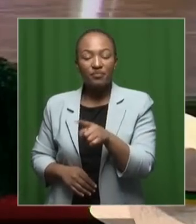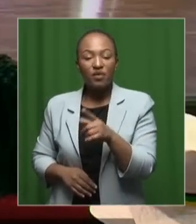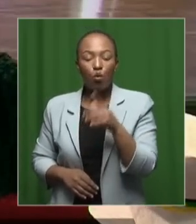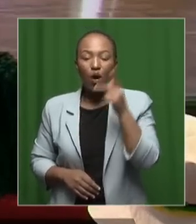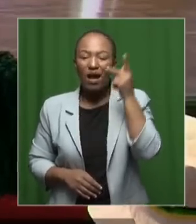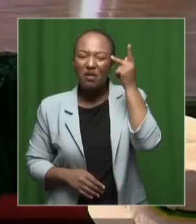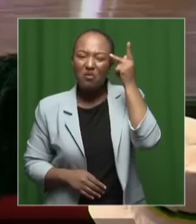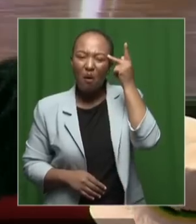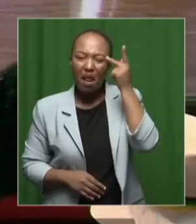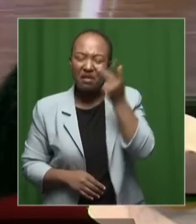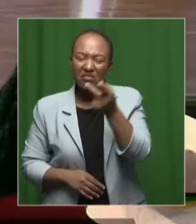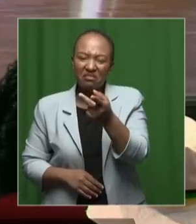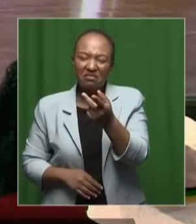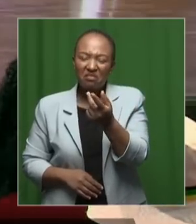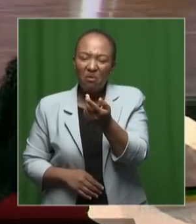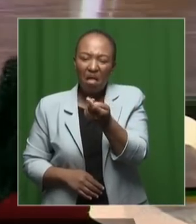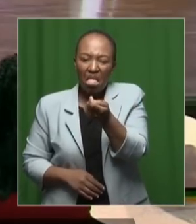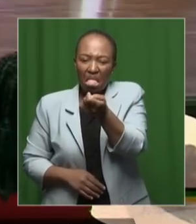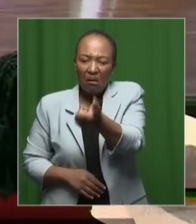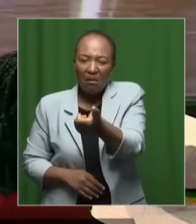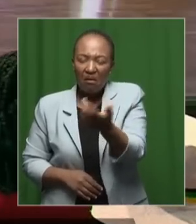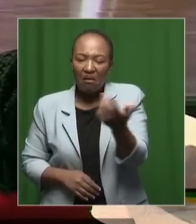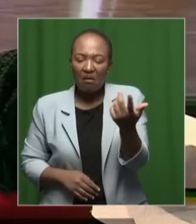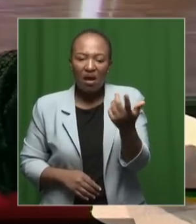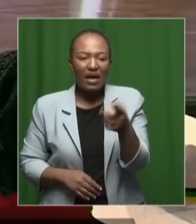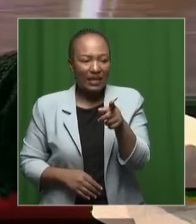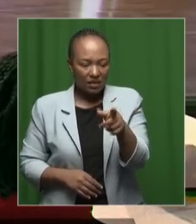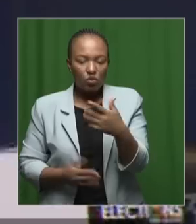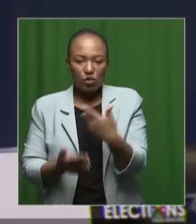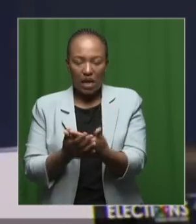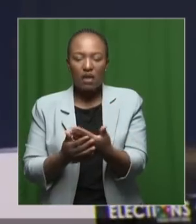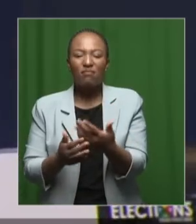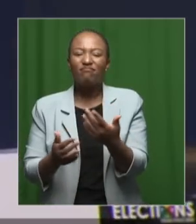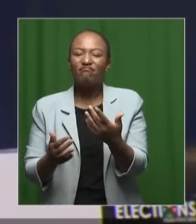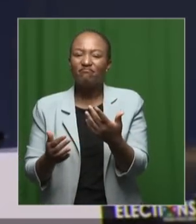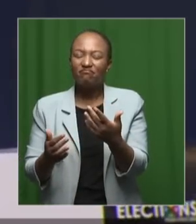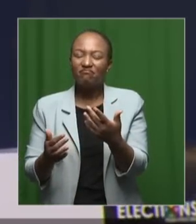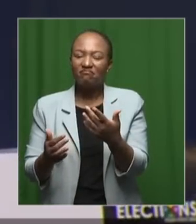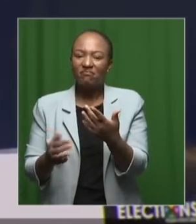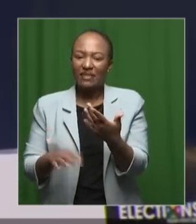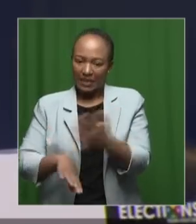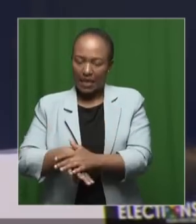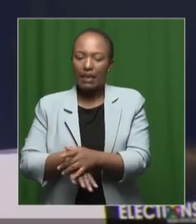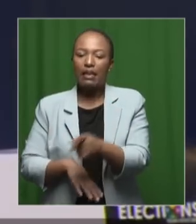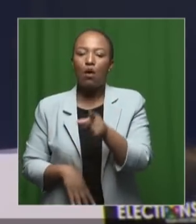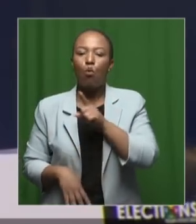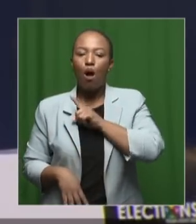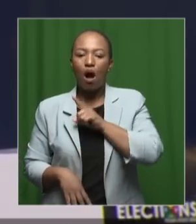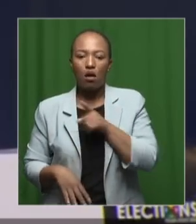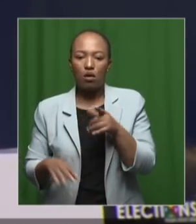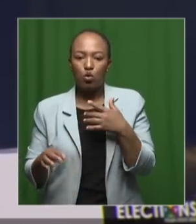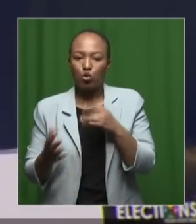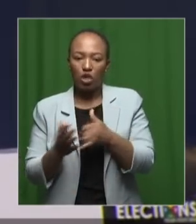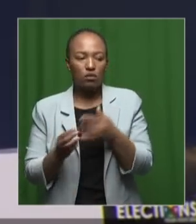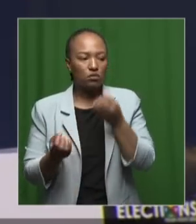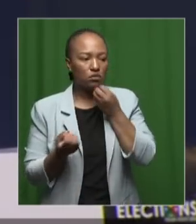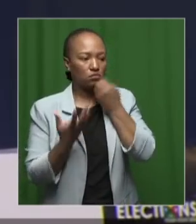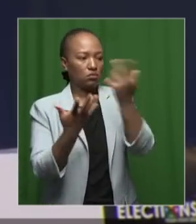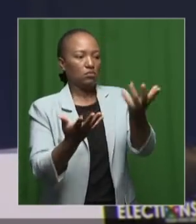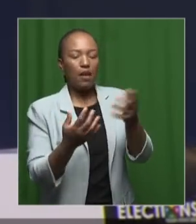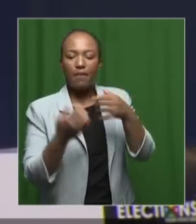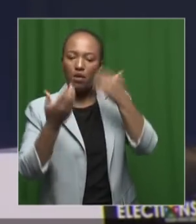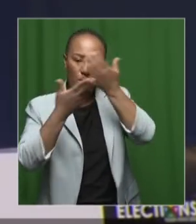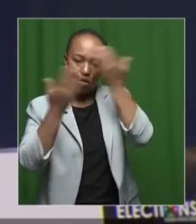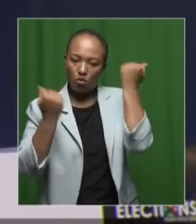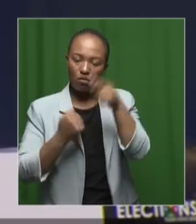times, especially if you expose it in front of people. Number one, he is talking about something which is happening and says